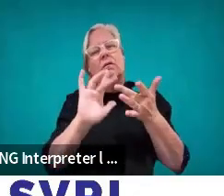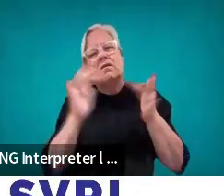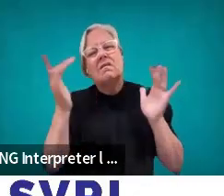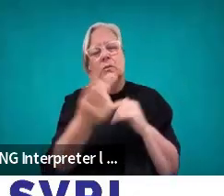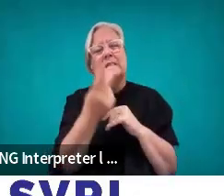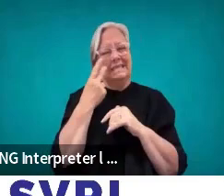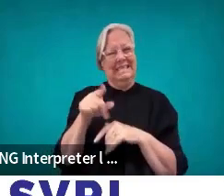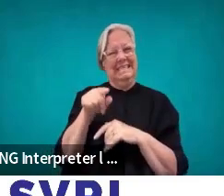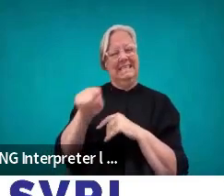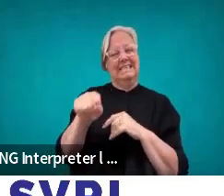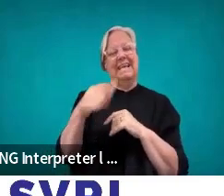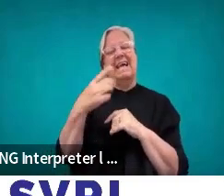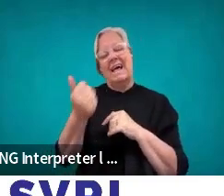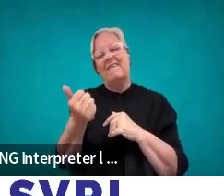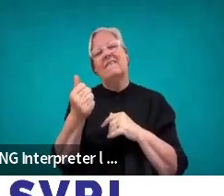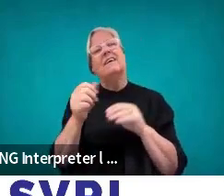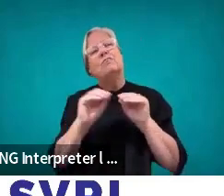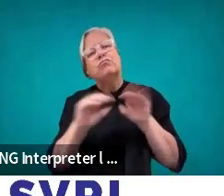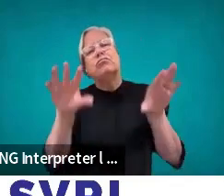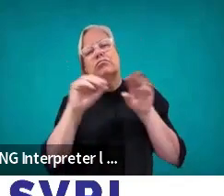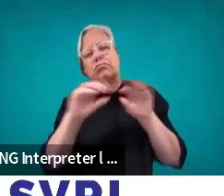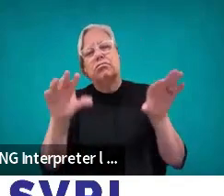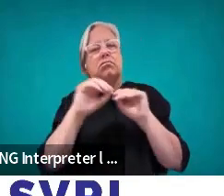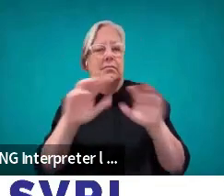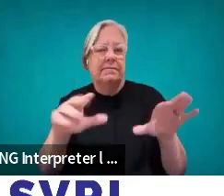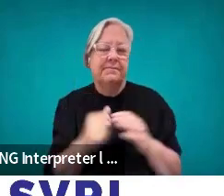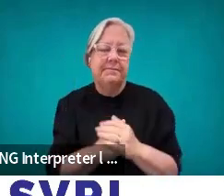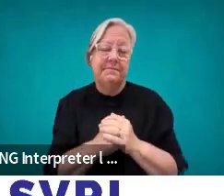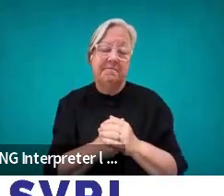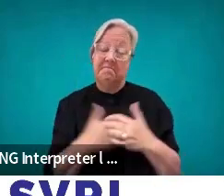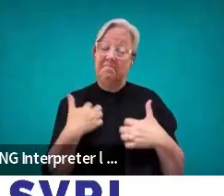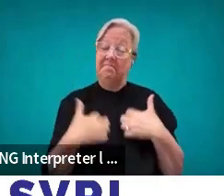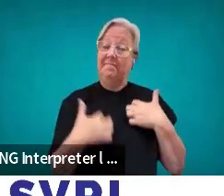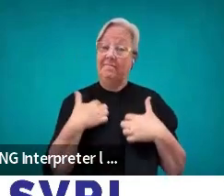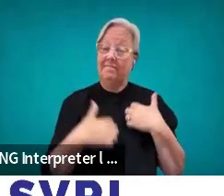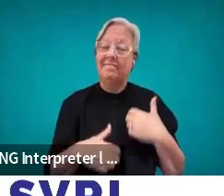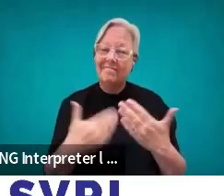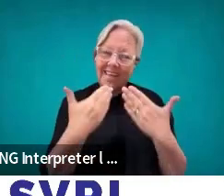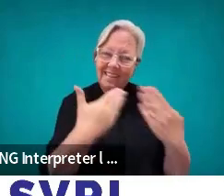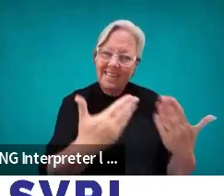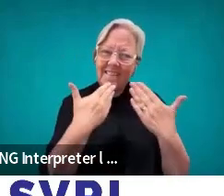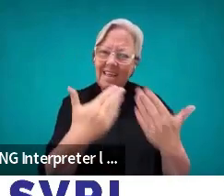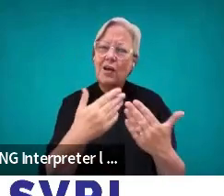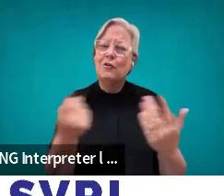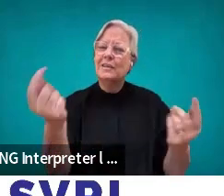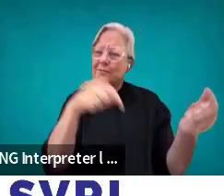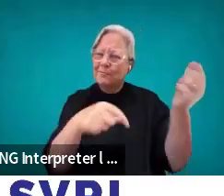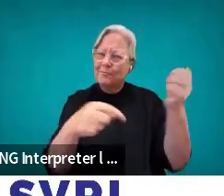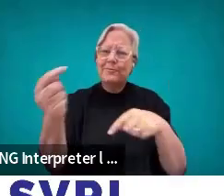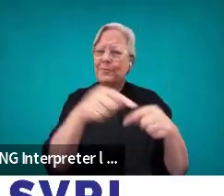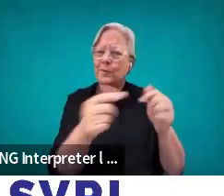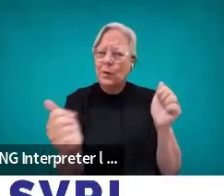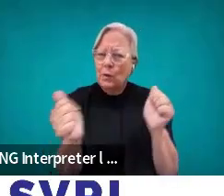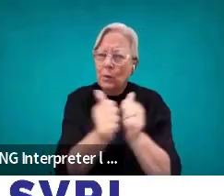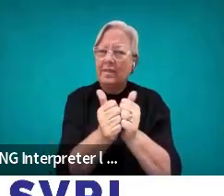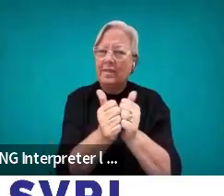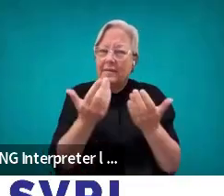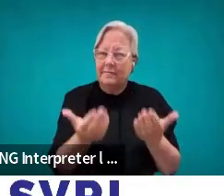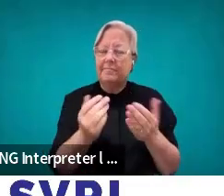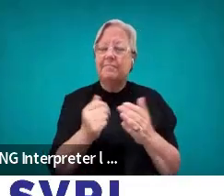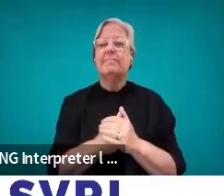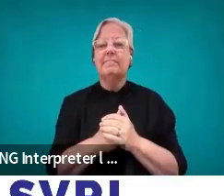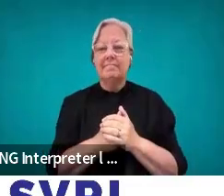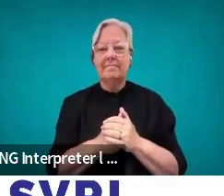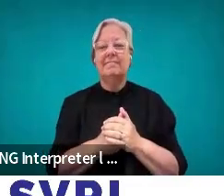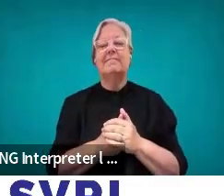very exciting things coming up. And thank you to everyone for being with us here today. And I'll now